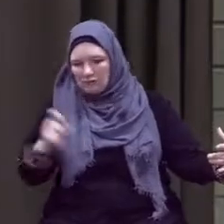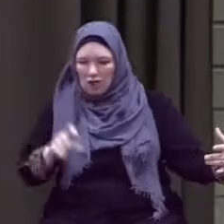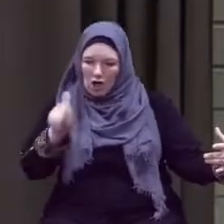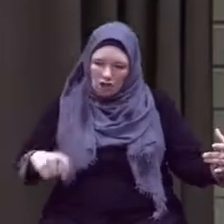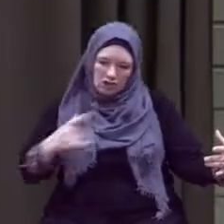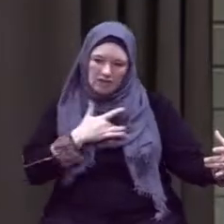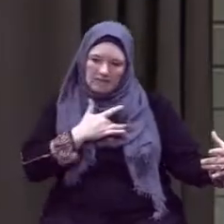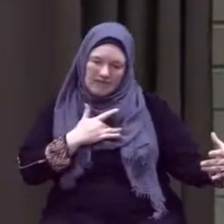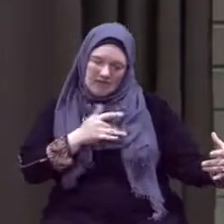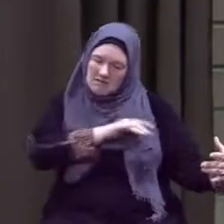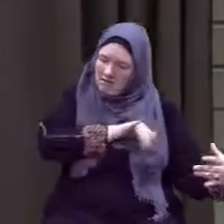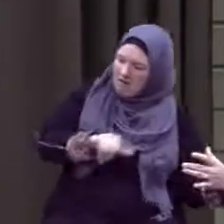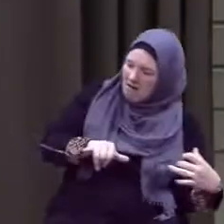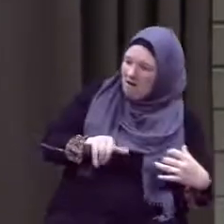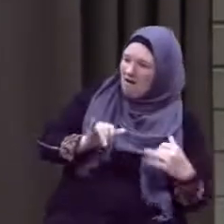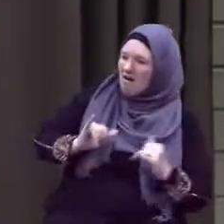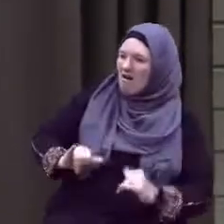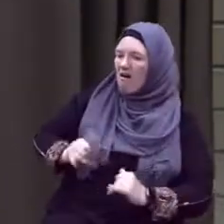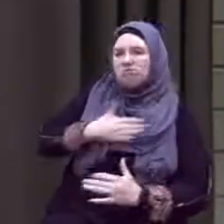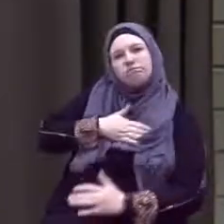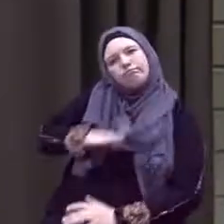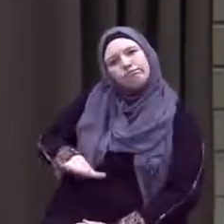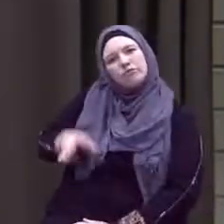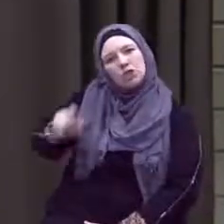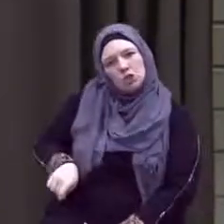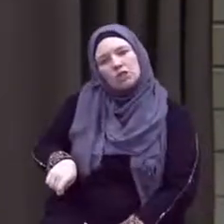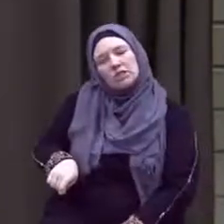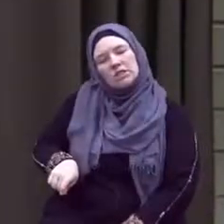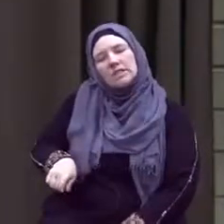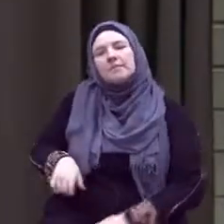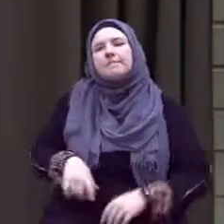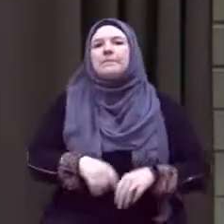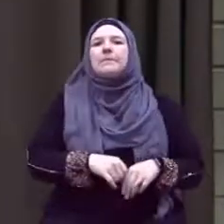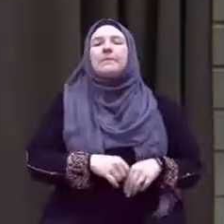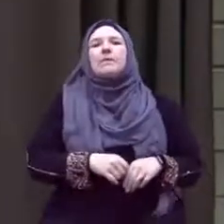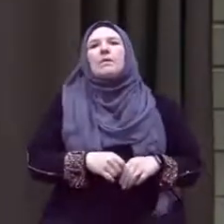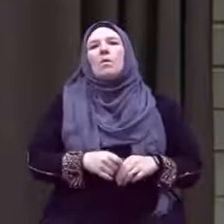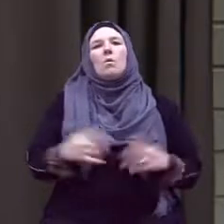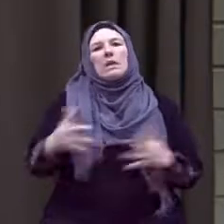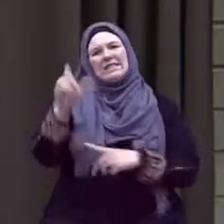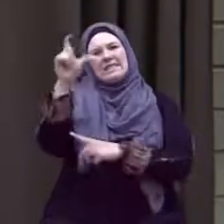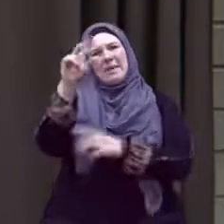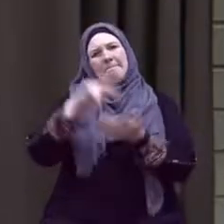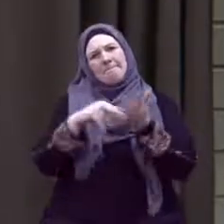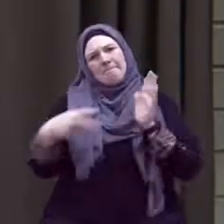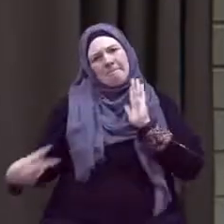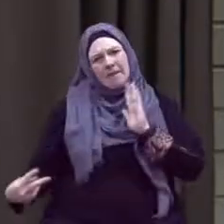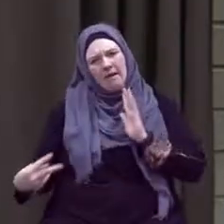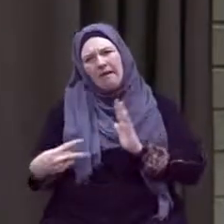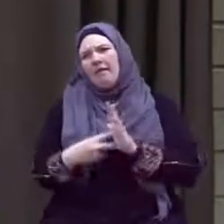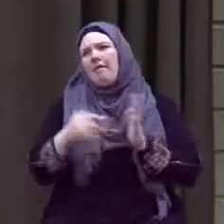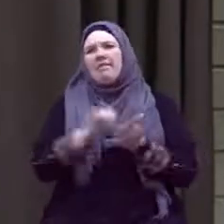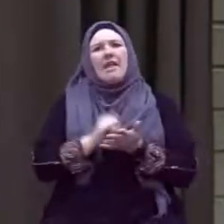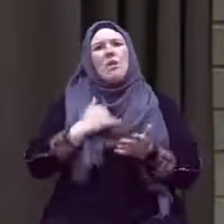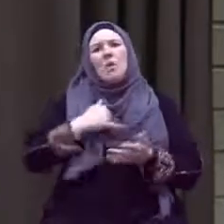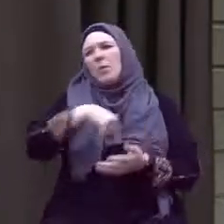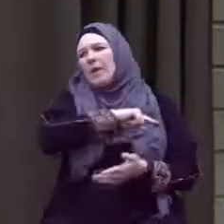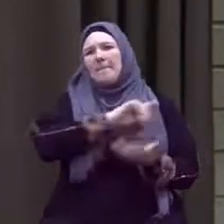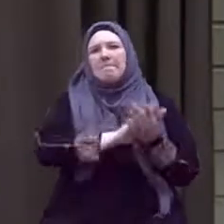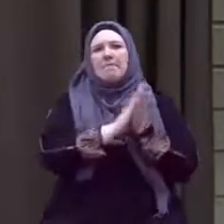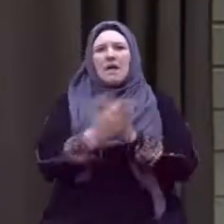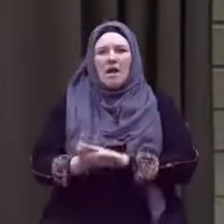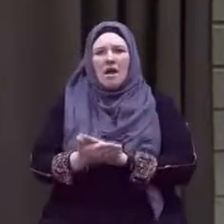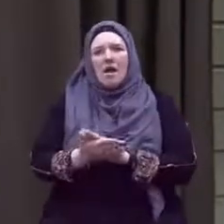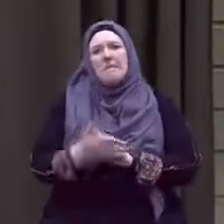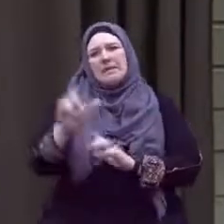us? When does the Quran mean in reality that we turn it into a way